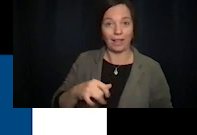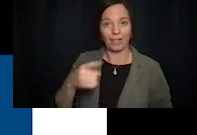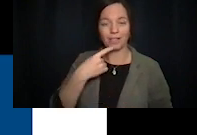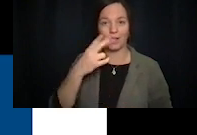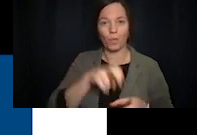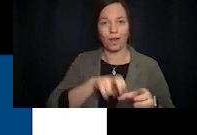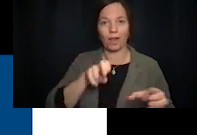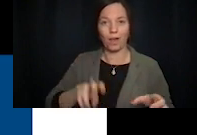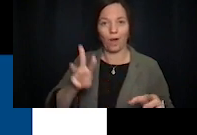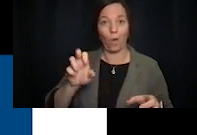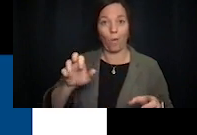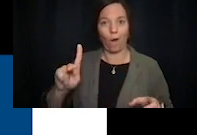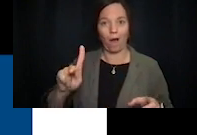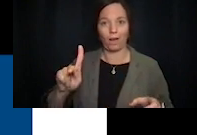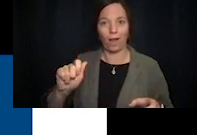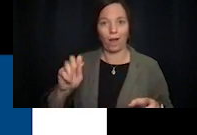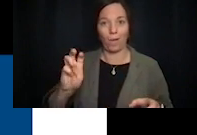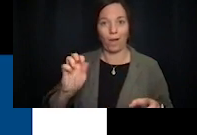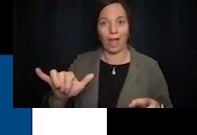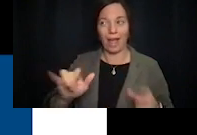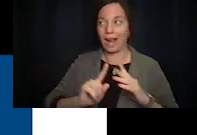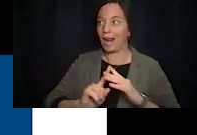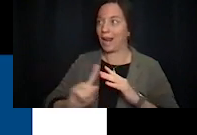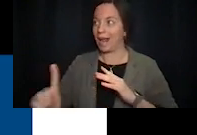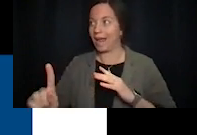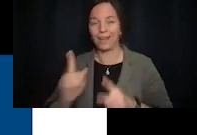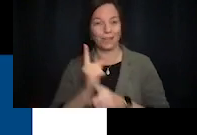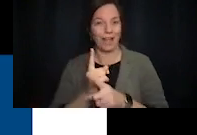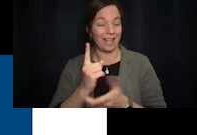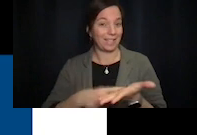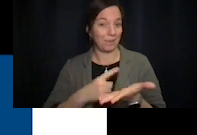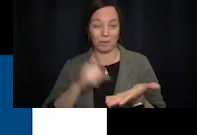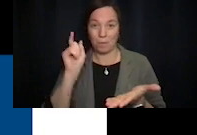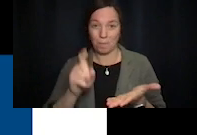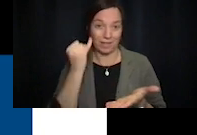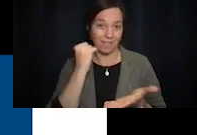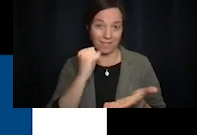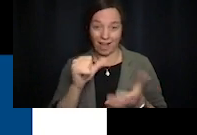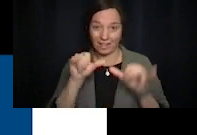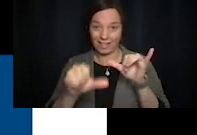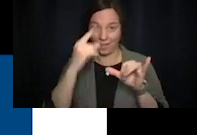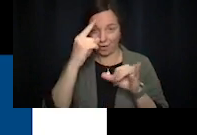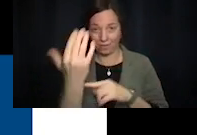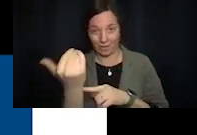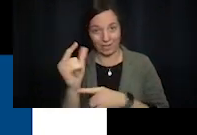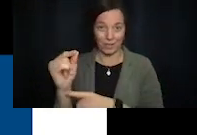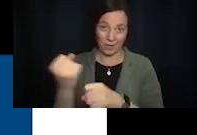away. Well, sometimes you have to. Otherwise, you'll be there for 15, 20 years. I get it.